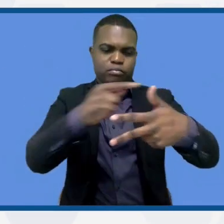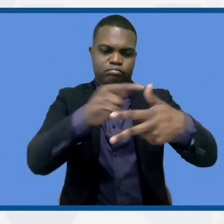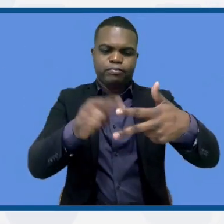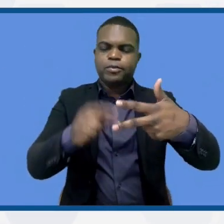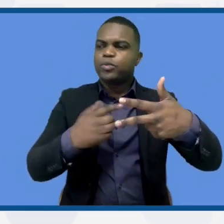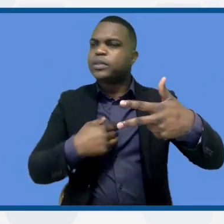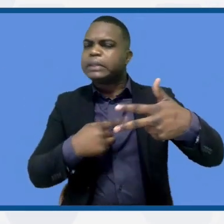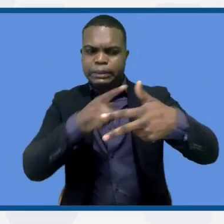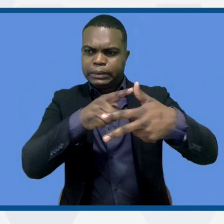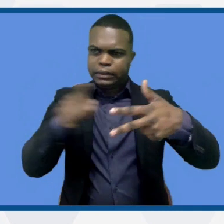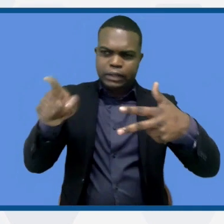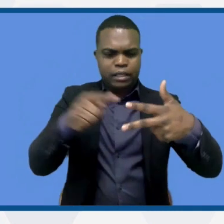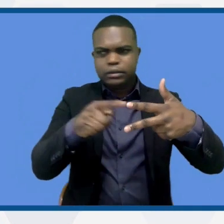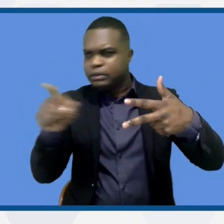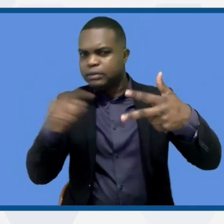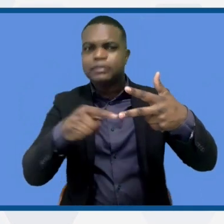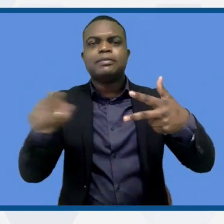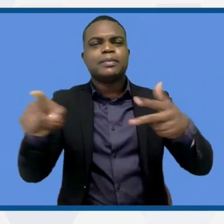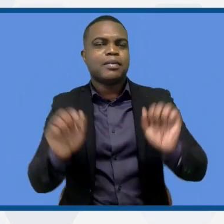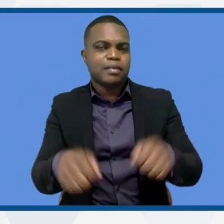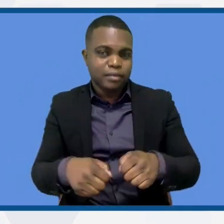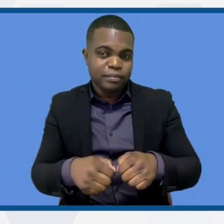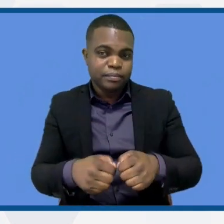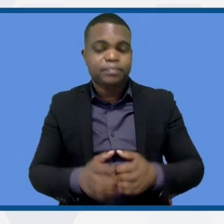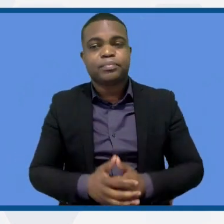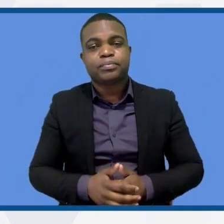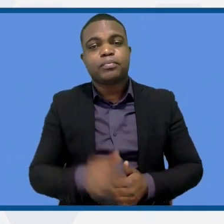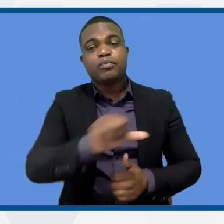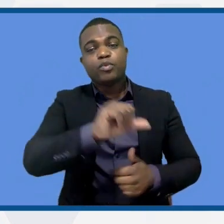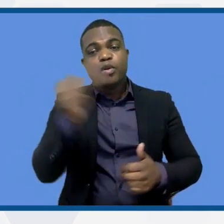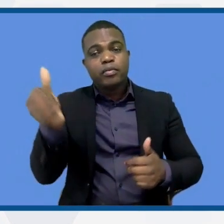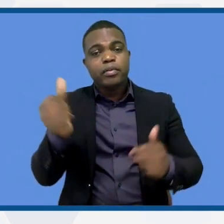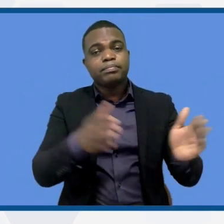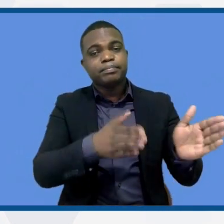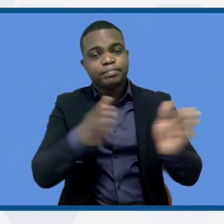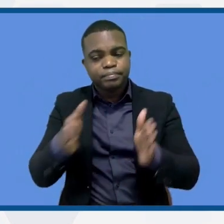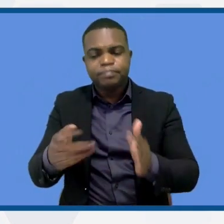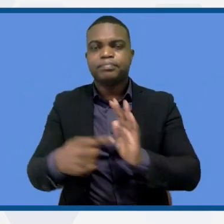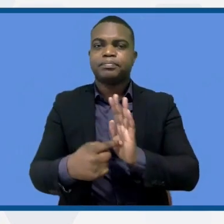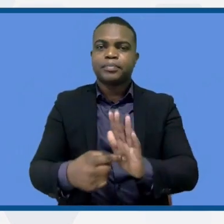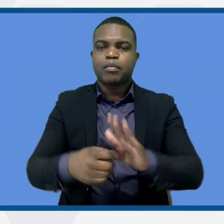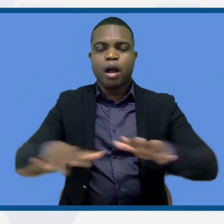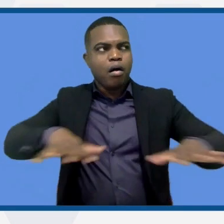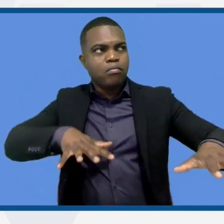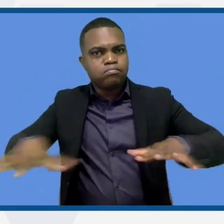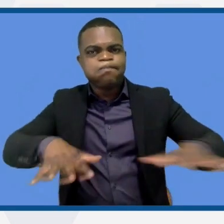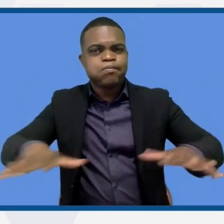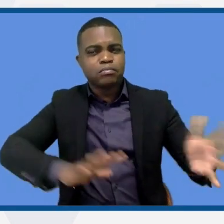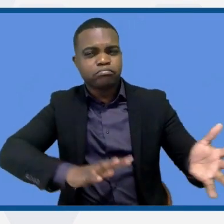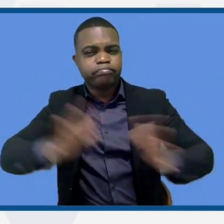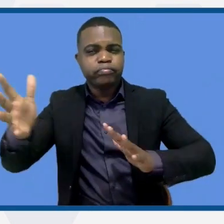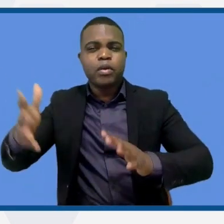tropical cyclones, and drought. And so we have incorporated the effect that climate change has in many of these threats